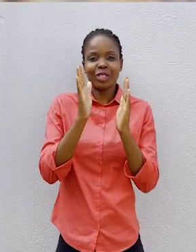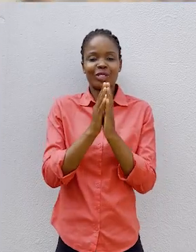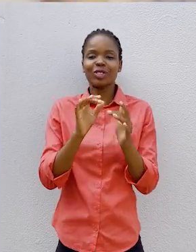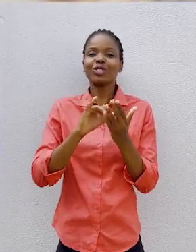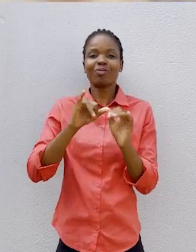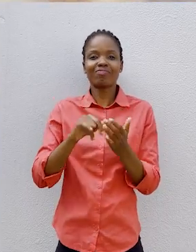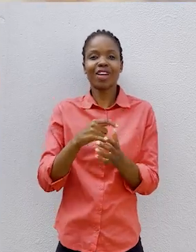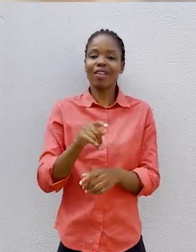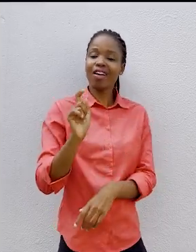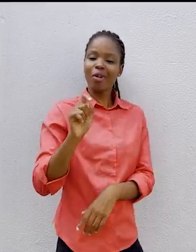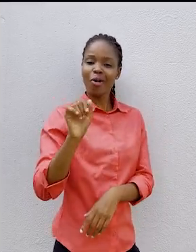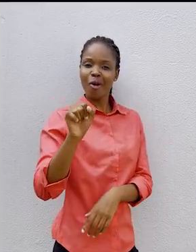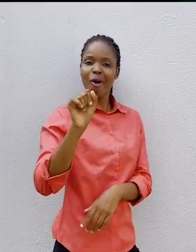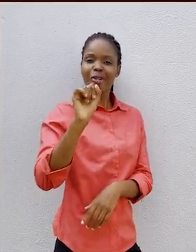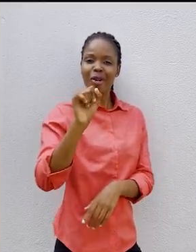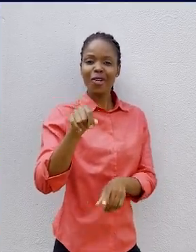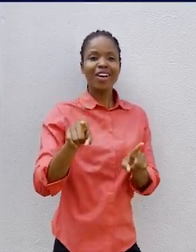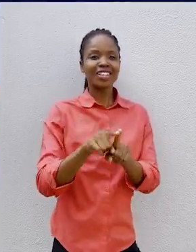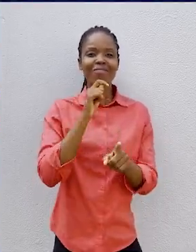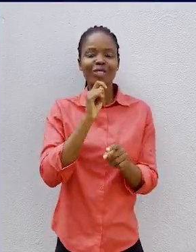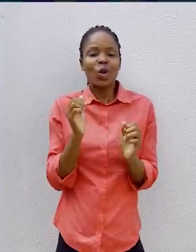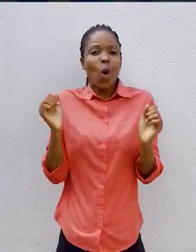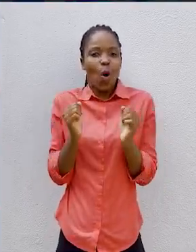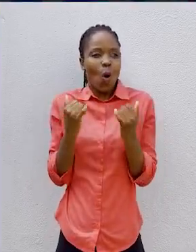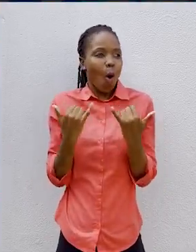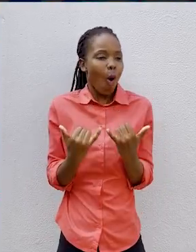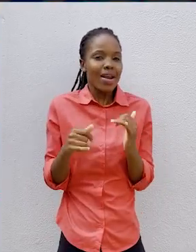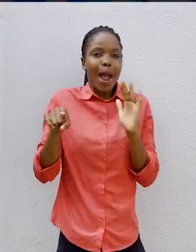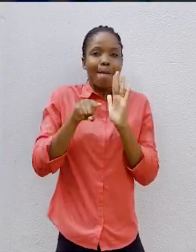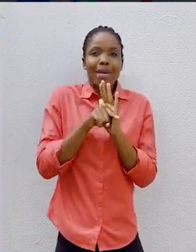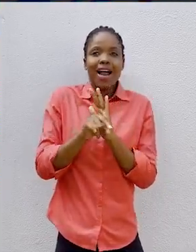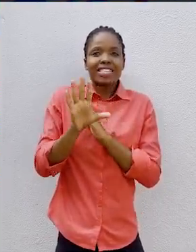over. I'm a piano to the world, baby. Minus 5 degrees.